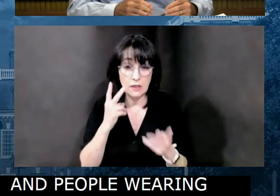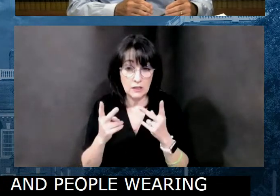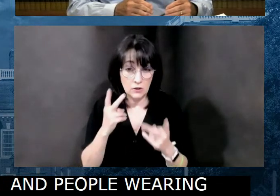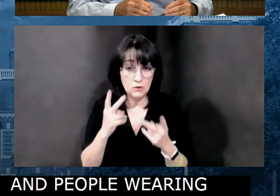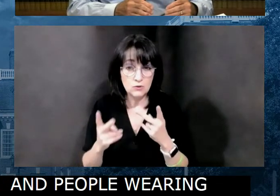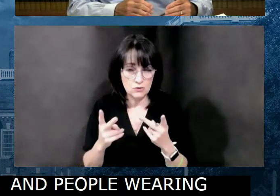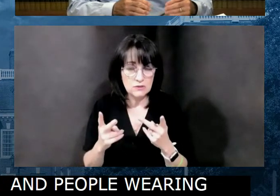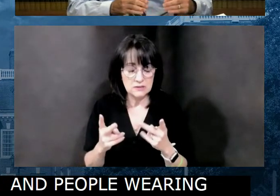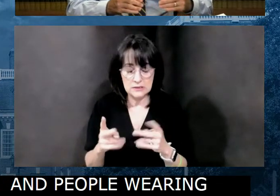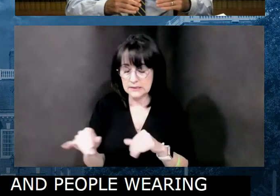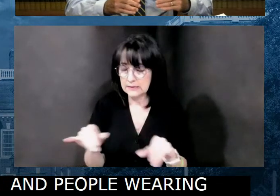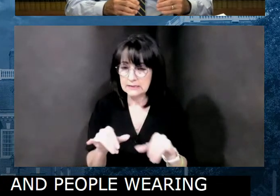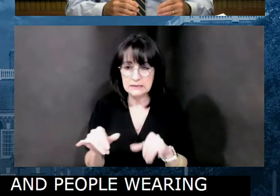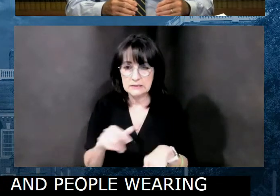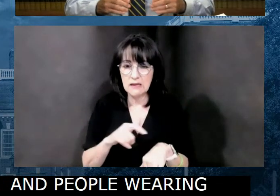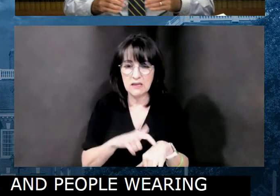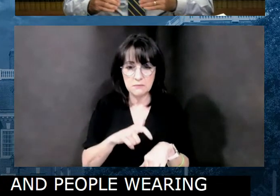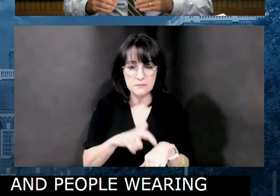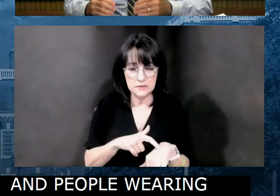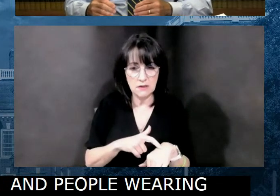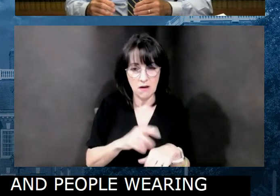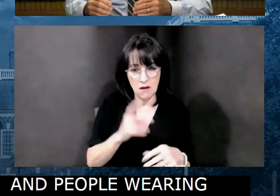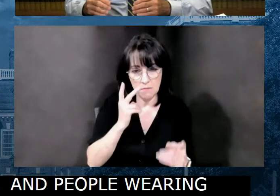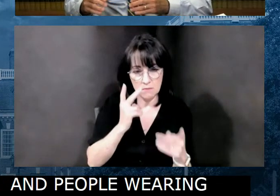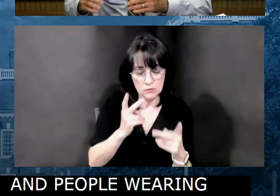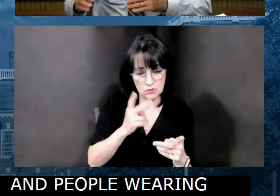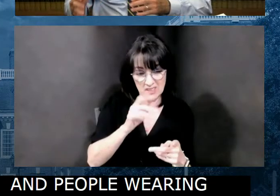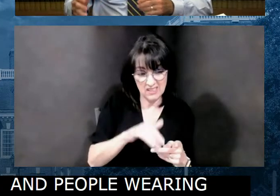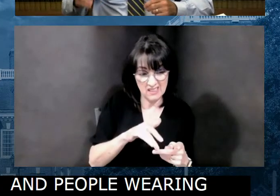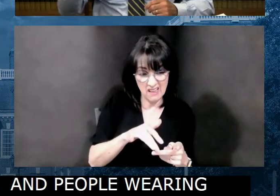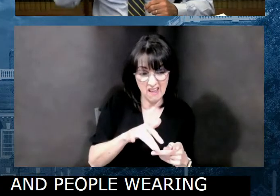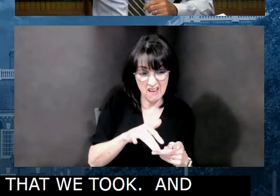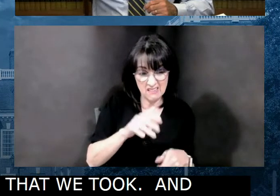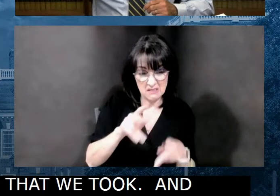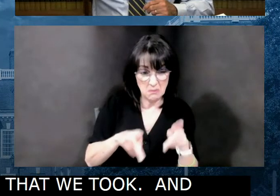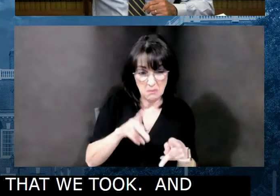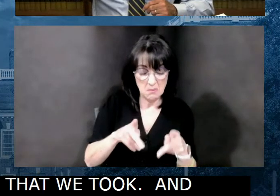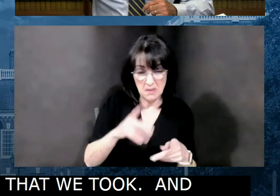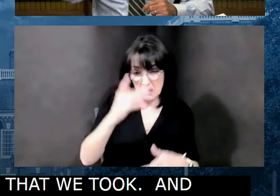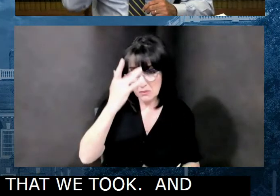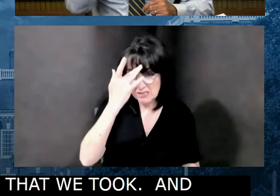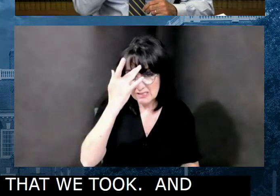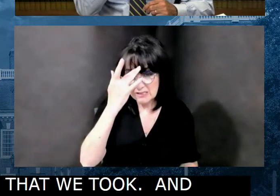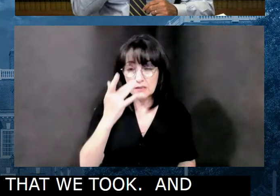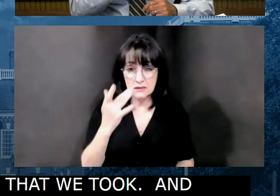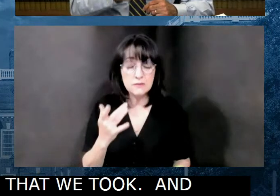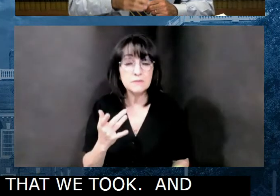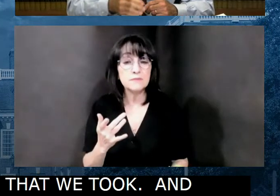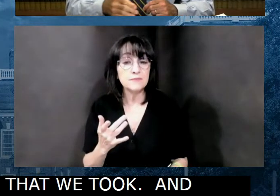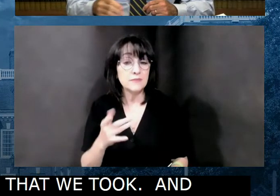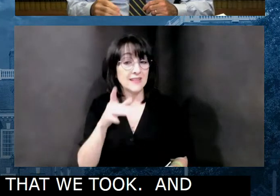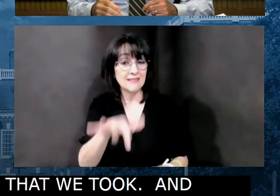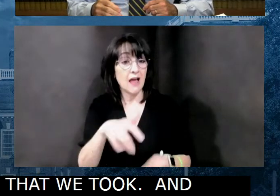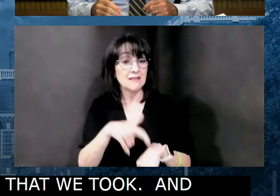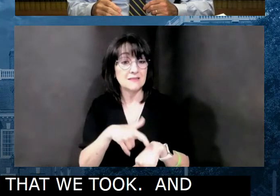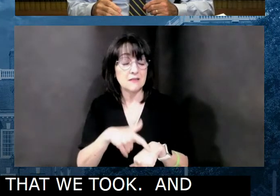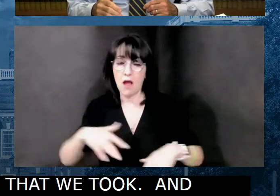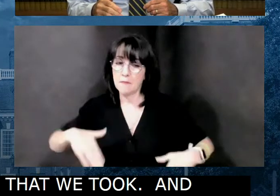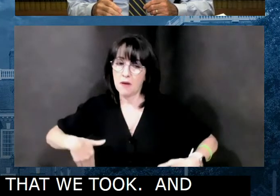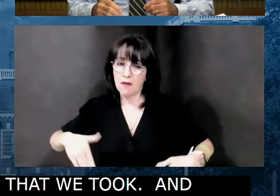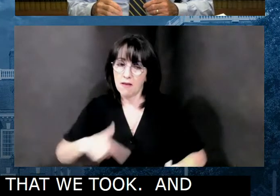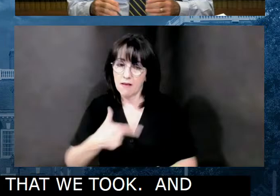with obviously a decline in cases, the severity of the cases. We don't have vaccinations at this point, obviously. We get into